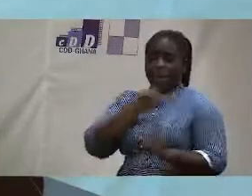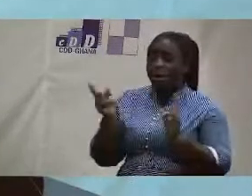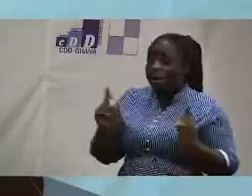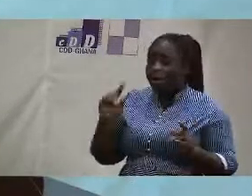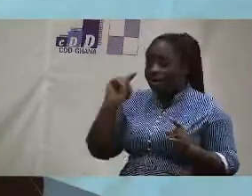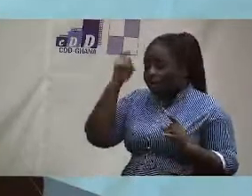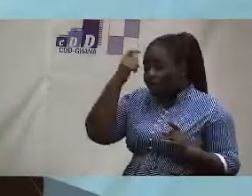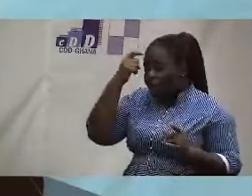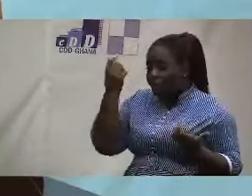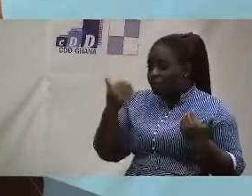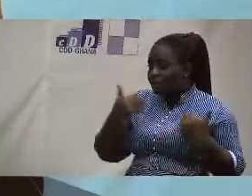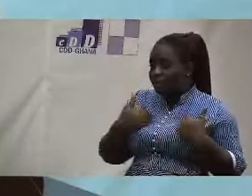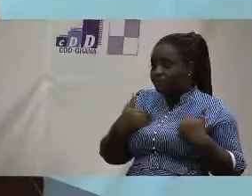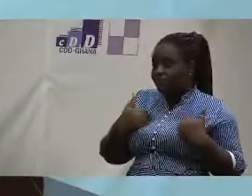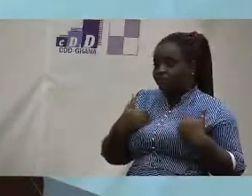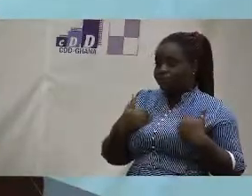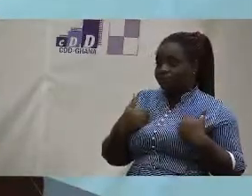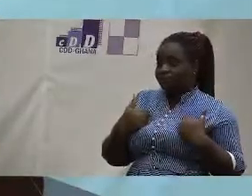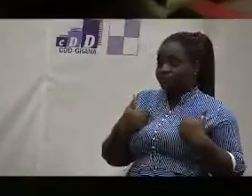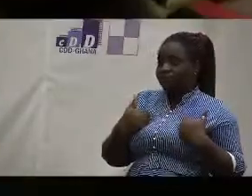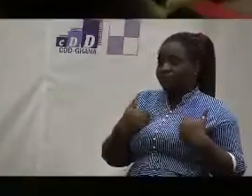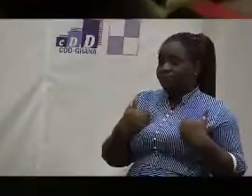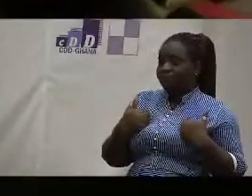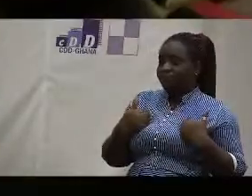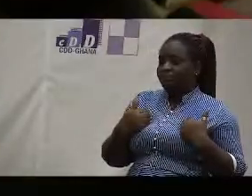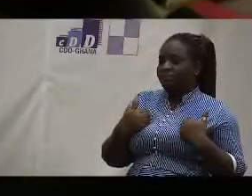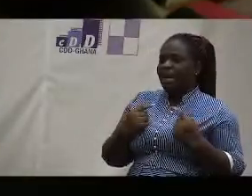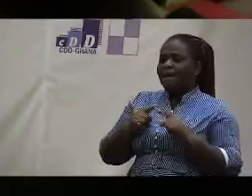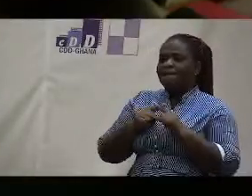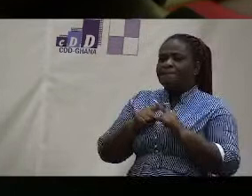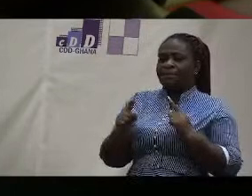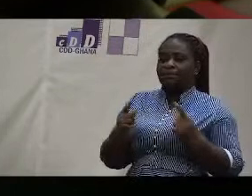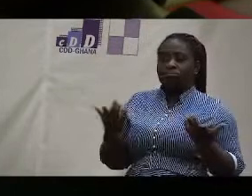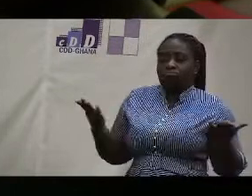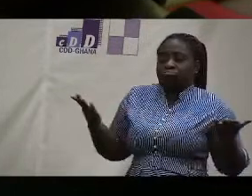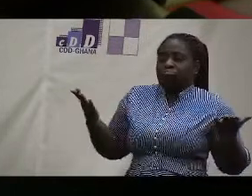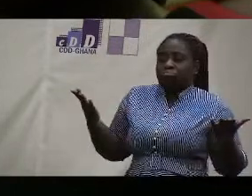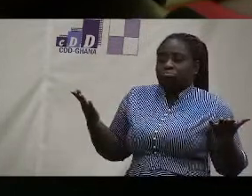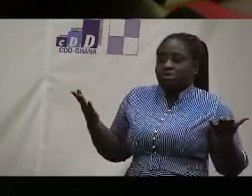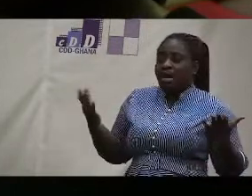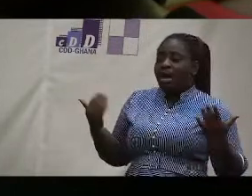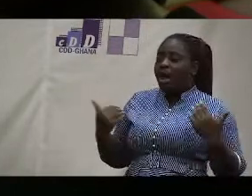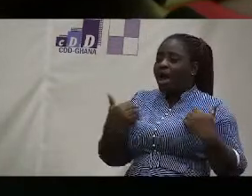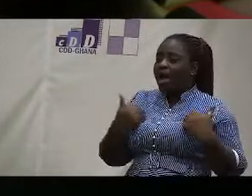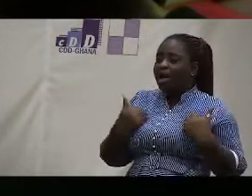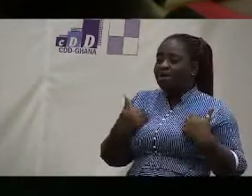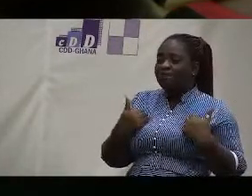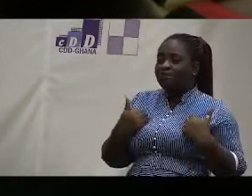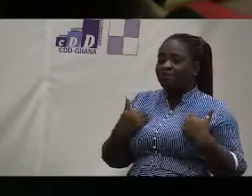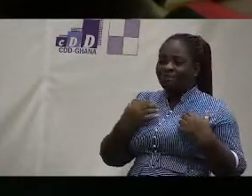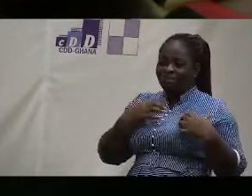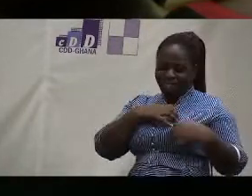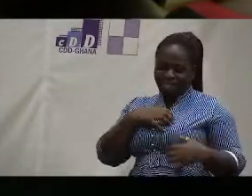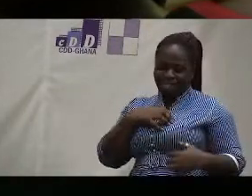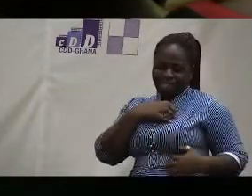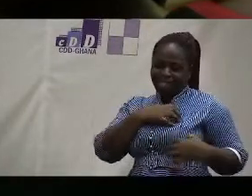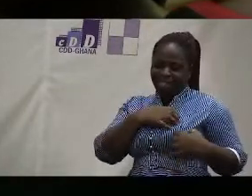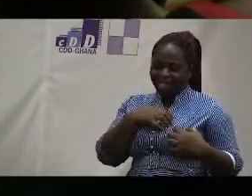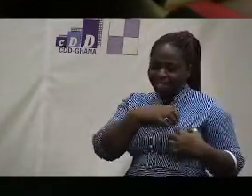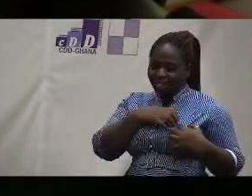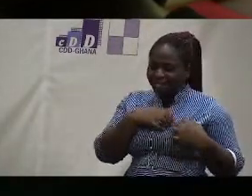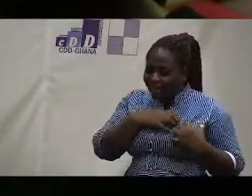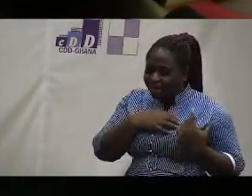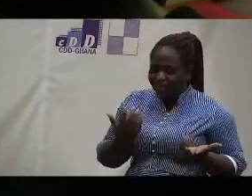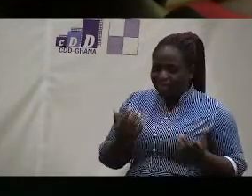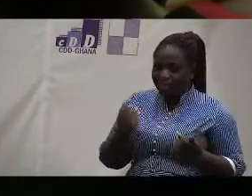government are hard in hard to reach areas. But all of a sudden, we had by the grievance driven